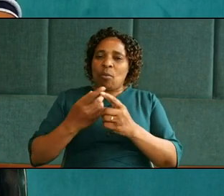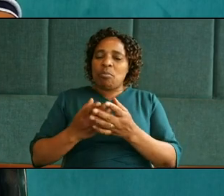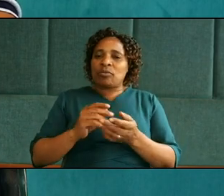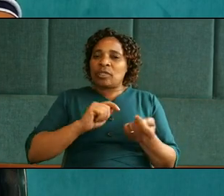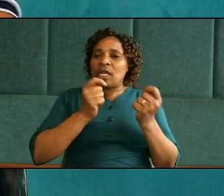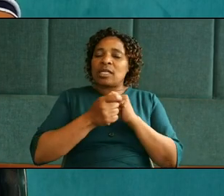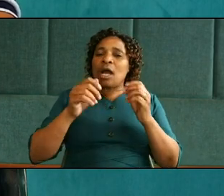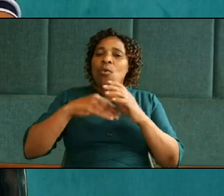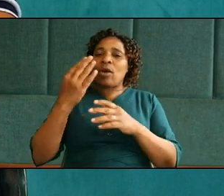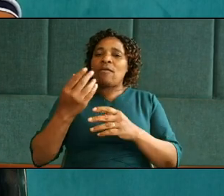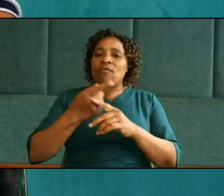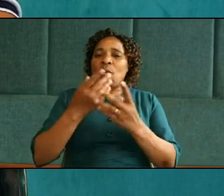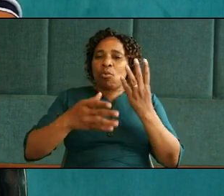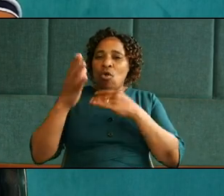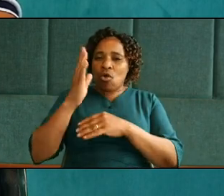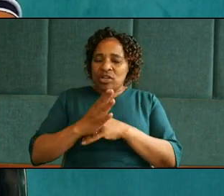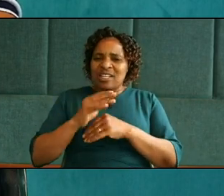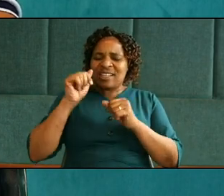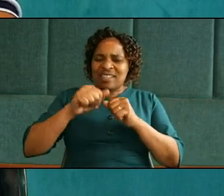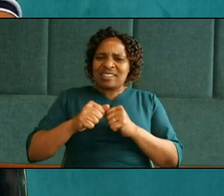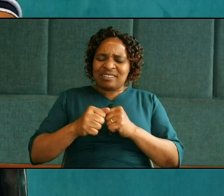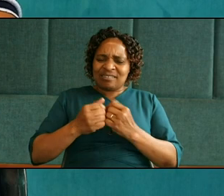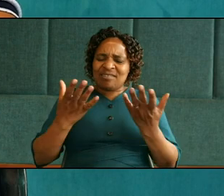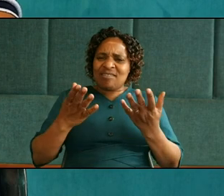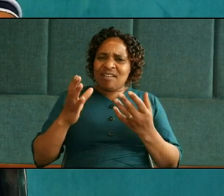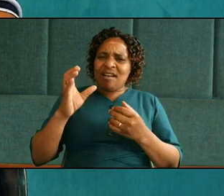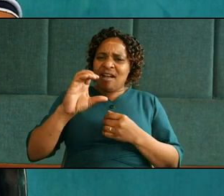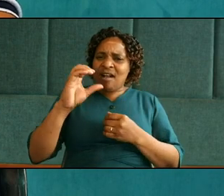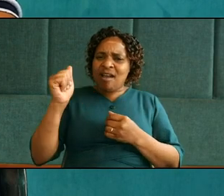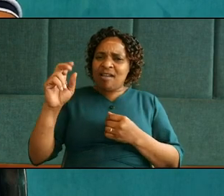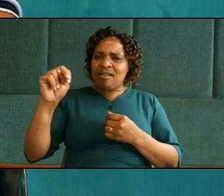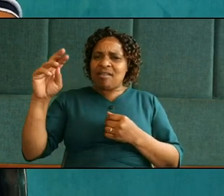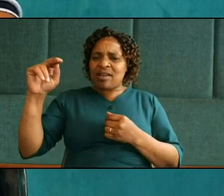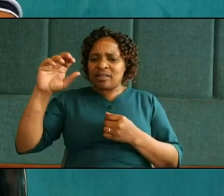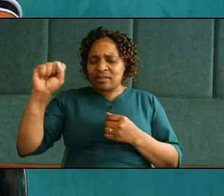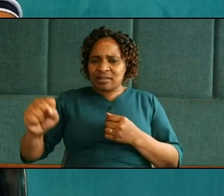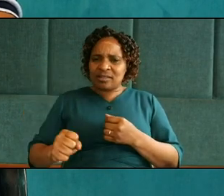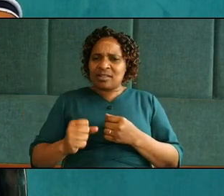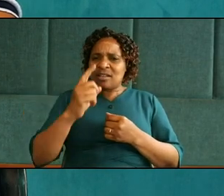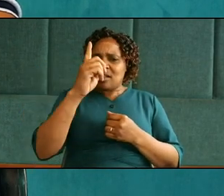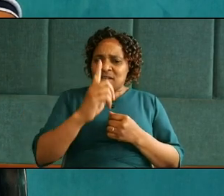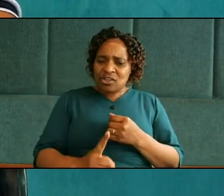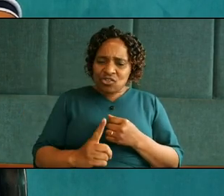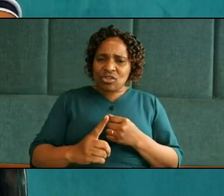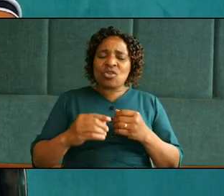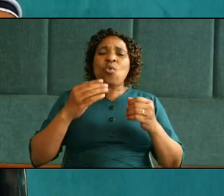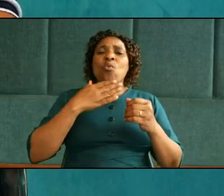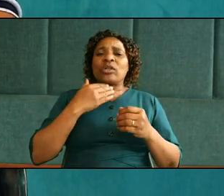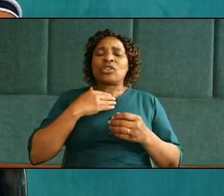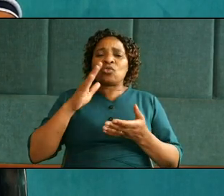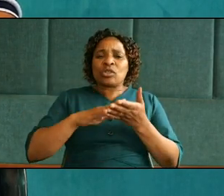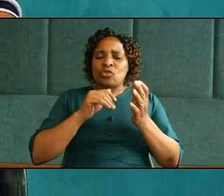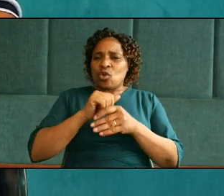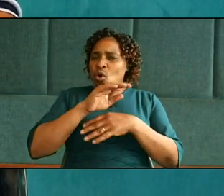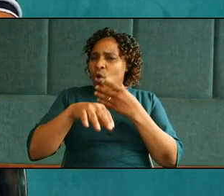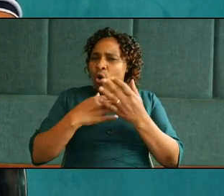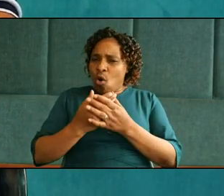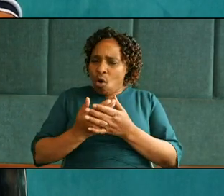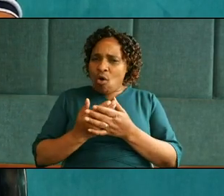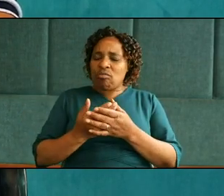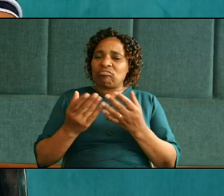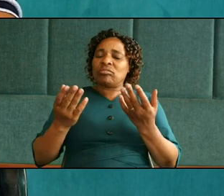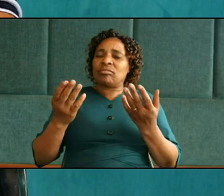these Canaanite religions, they were just around them, and as we have heard, they didn't destroy all of the nations around them. So